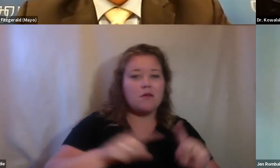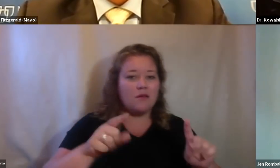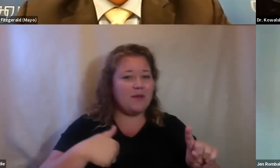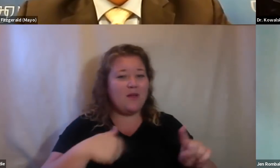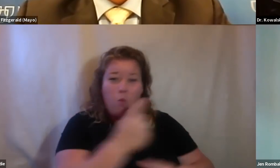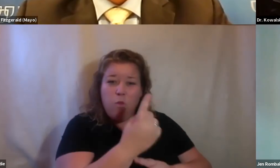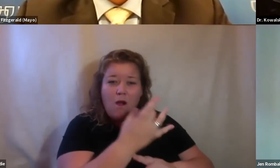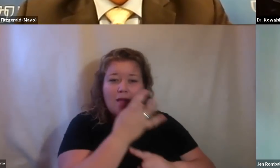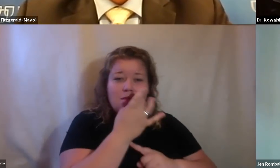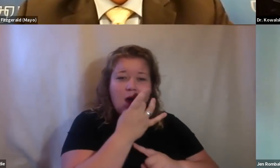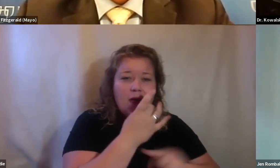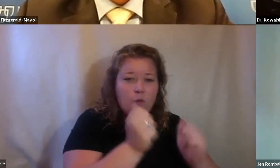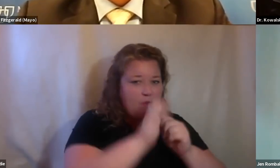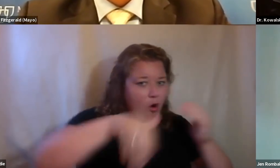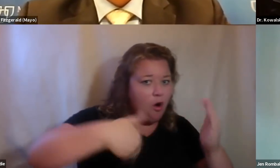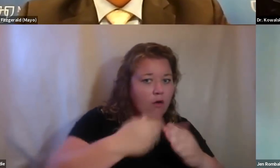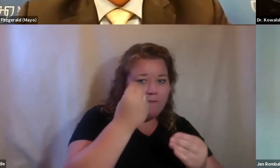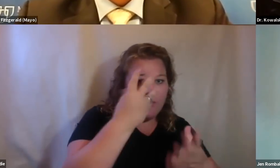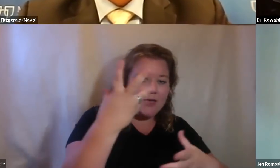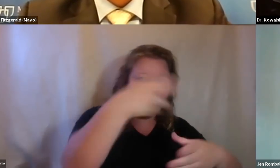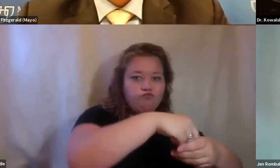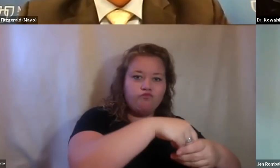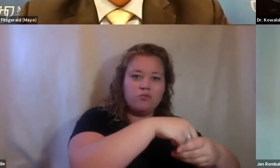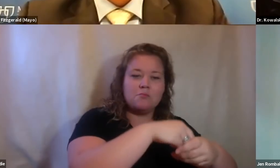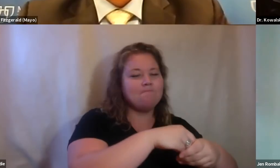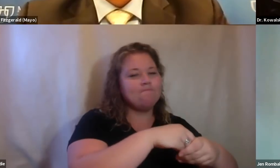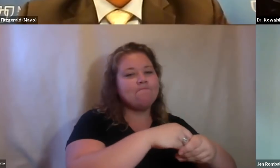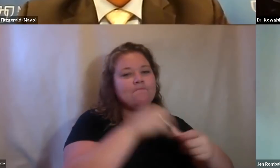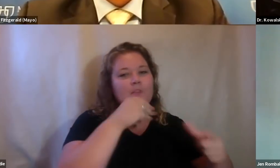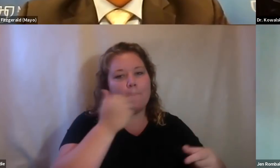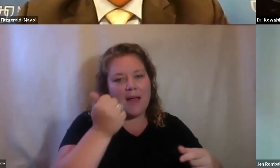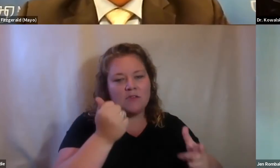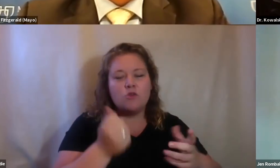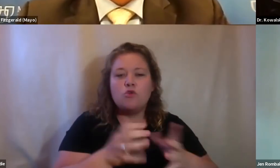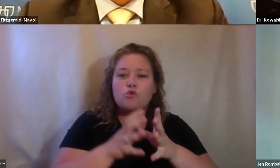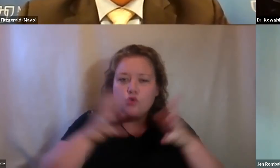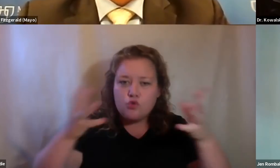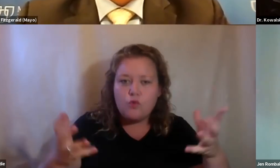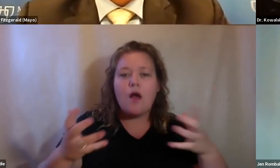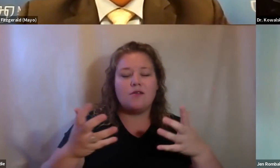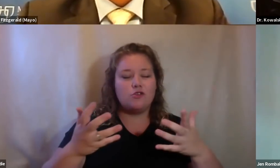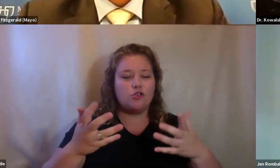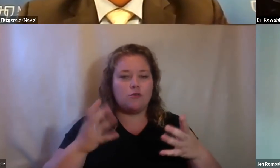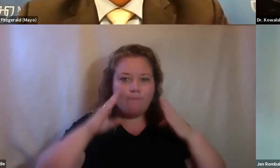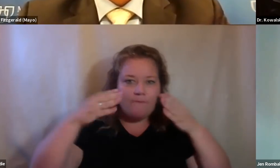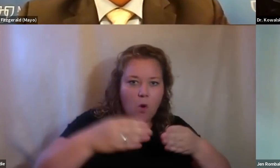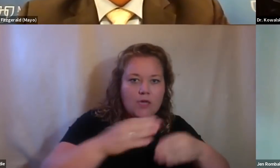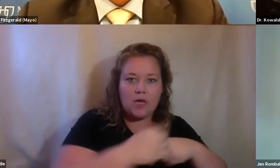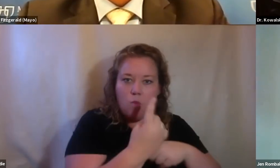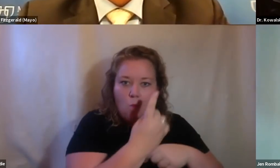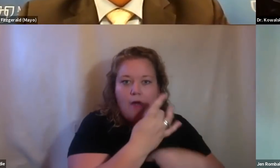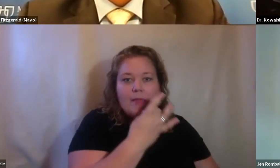that that is best going forward because it places too much emphasis on a single light,